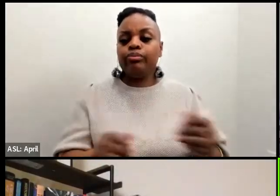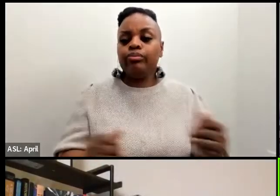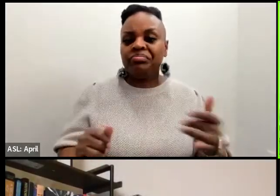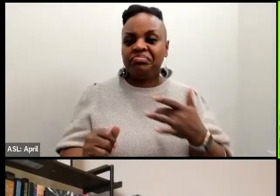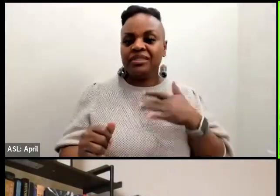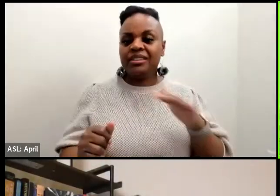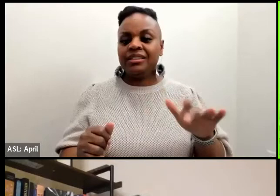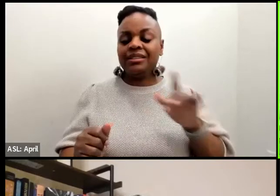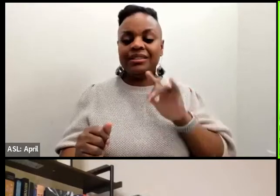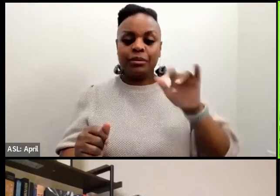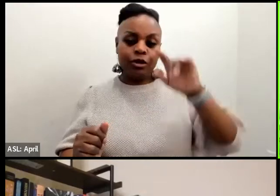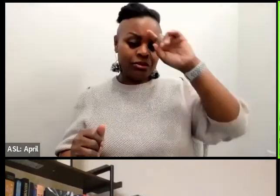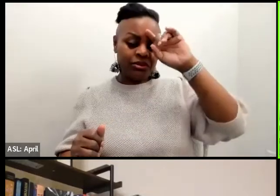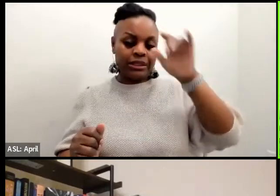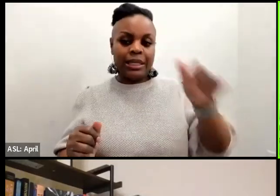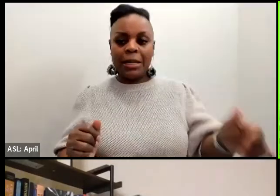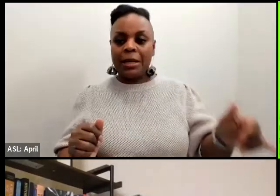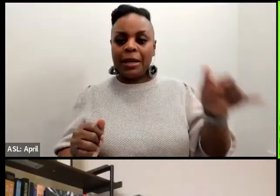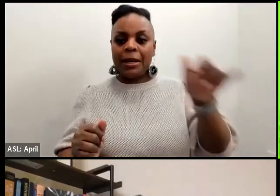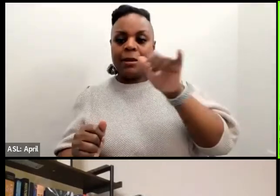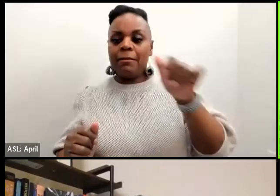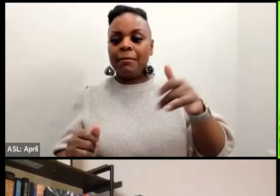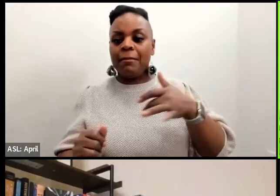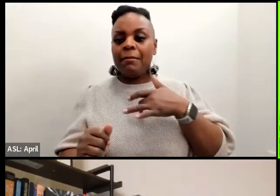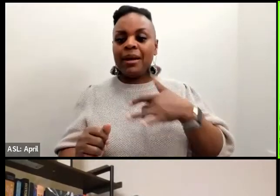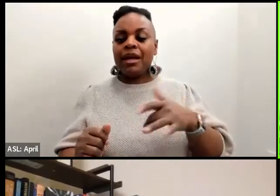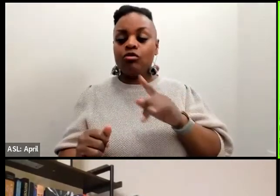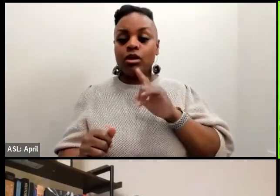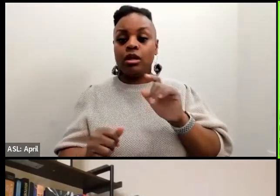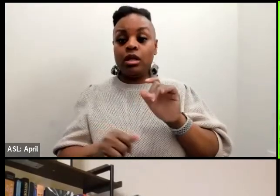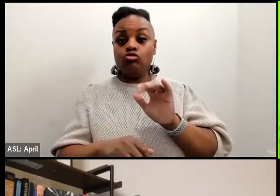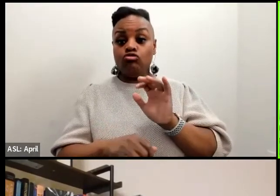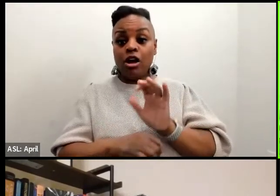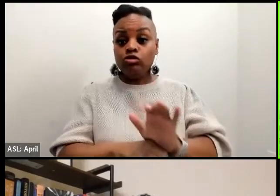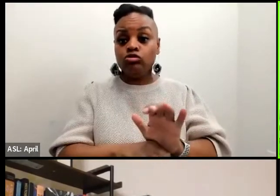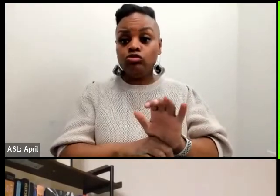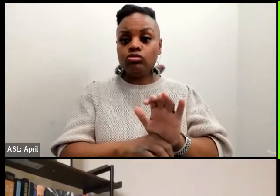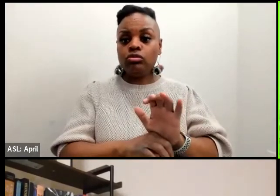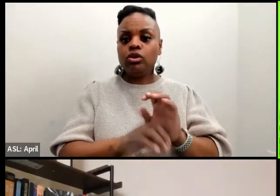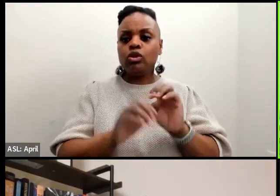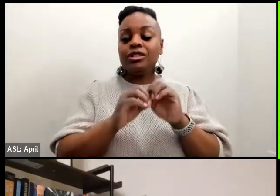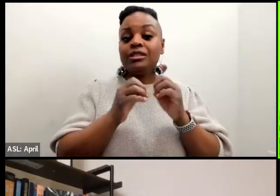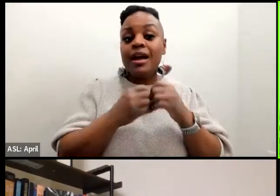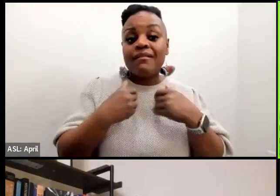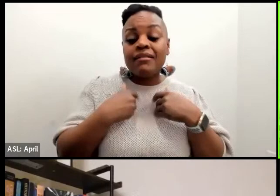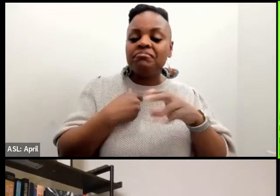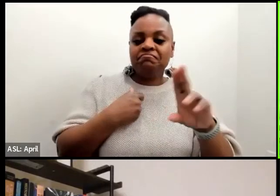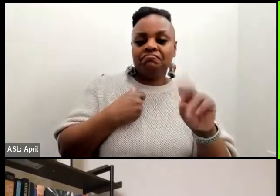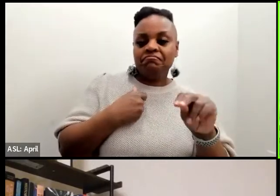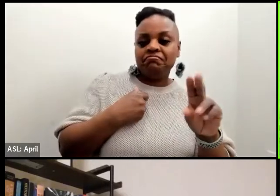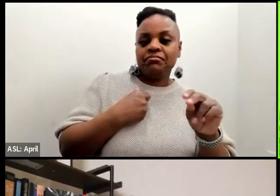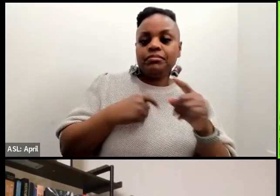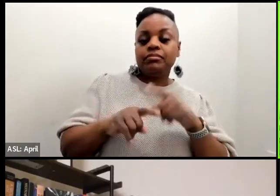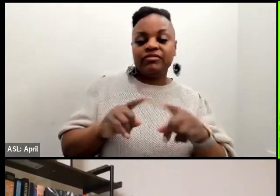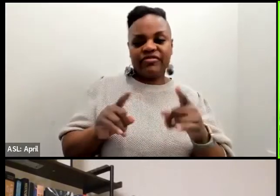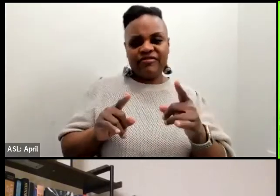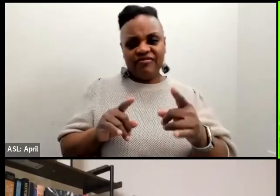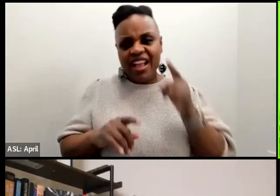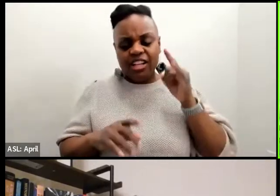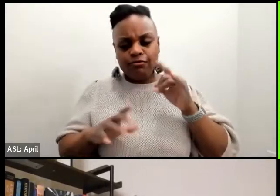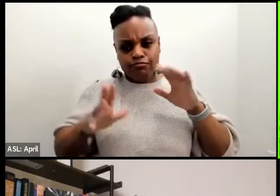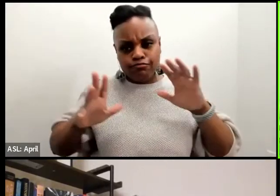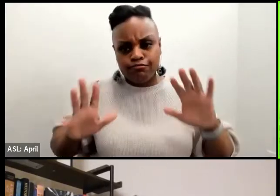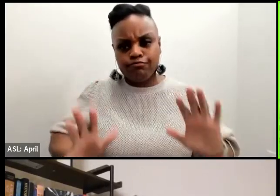crowds. Thanks, Noha. So Ayyash, let me ask you, I mean, one of the reasons why people care about the Brotherhood is because of this question